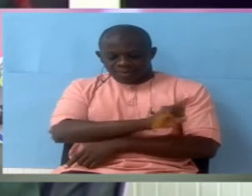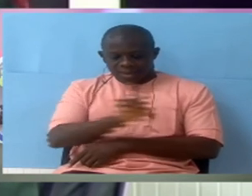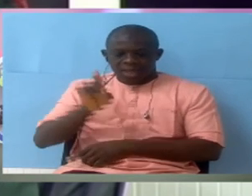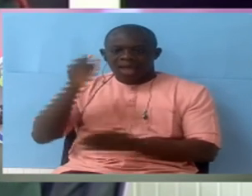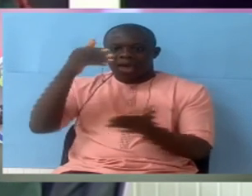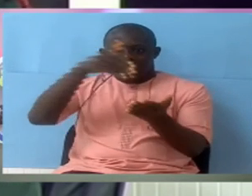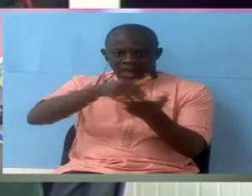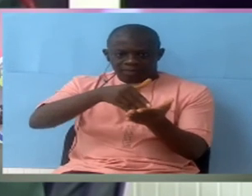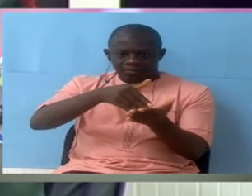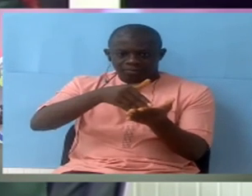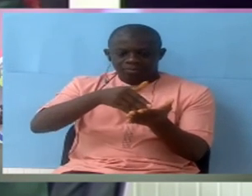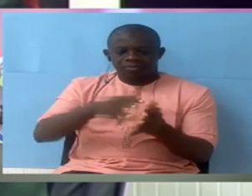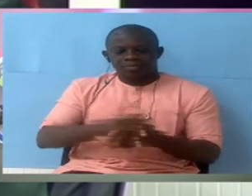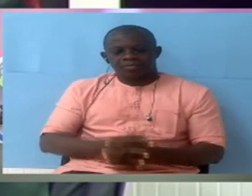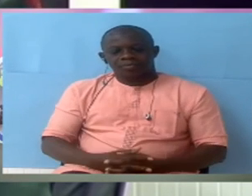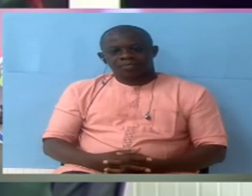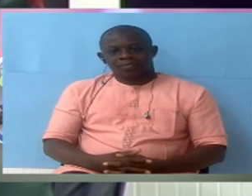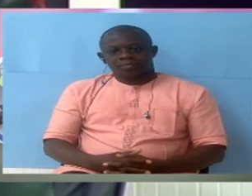Bañ excé.